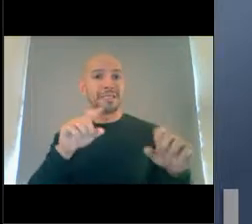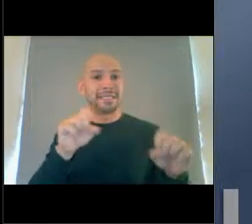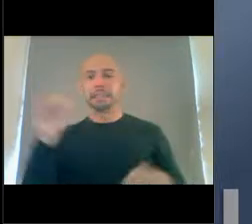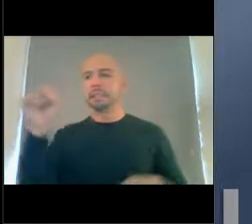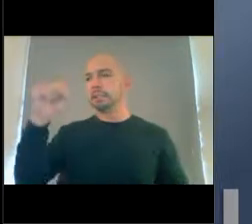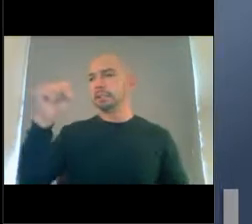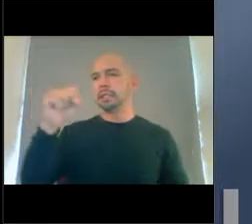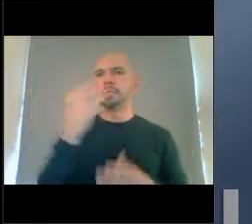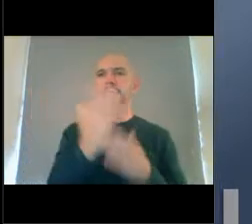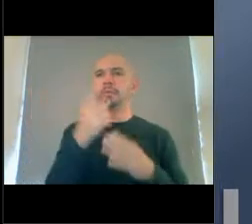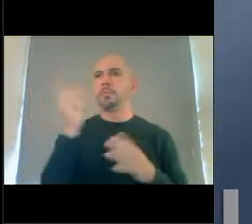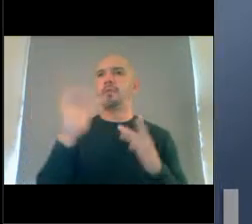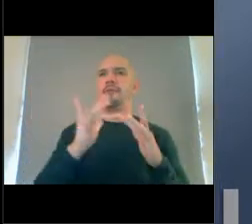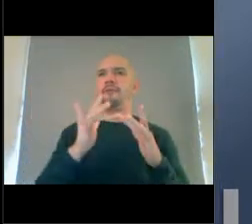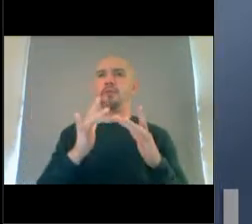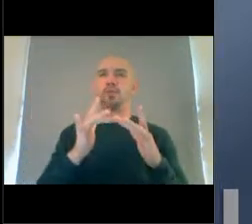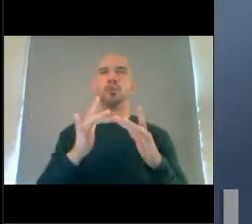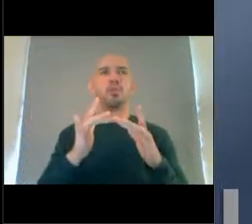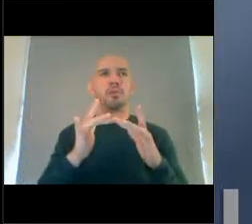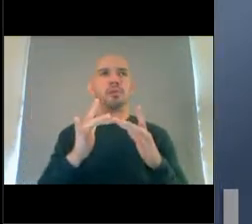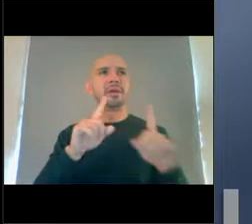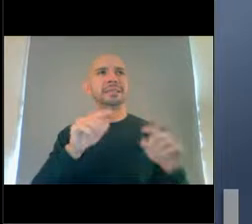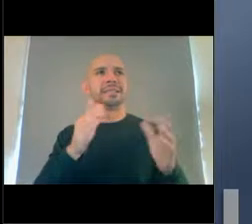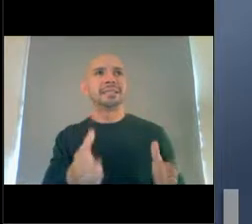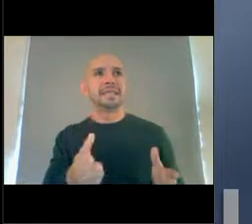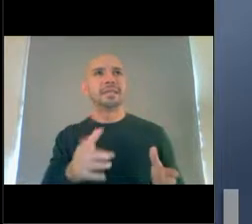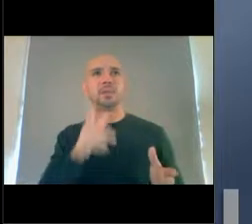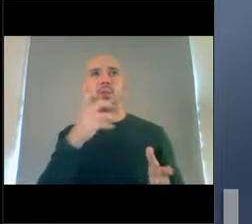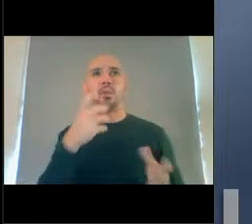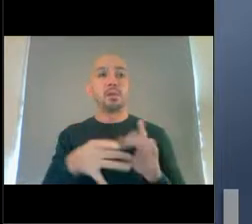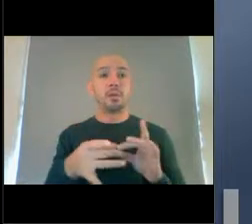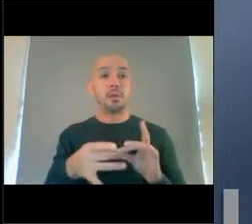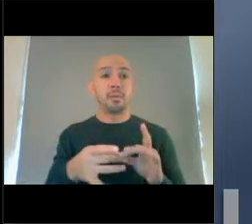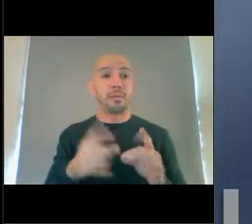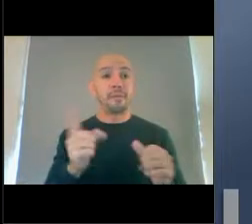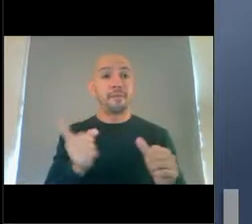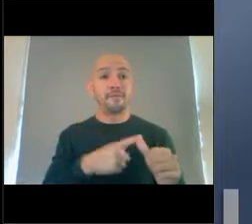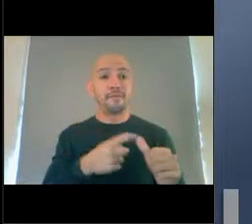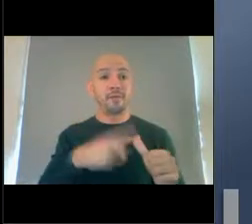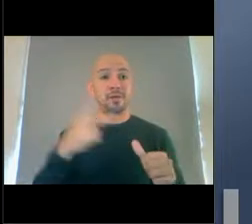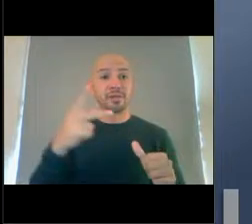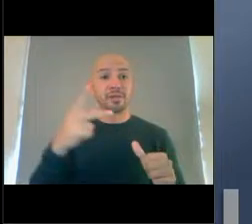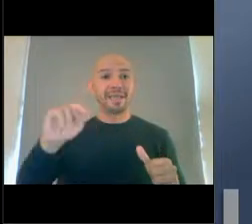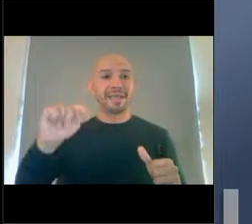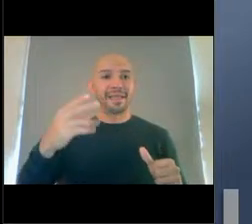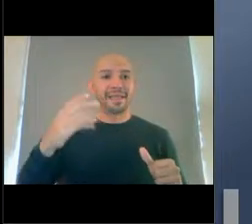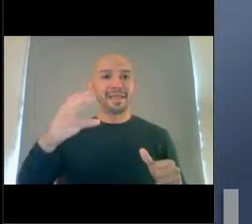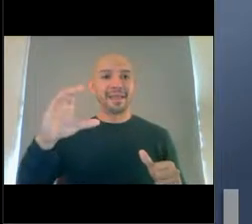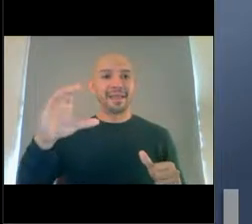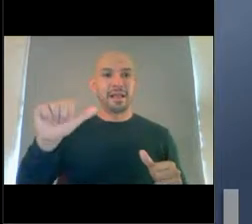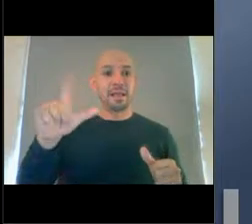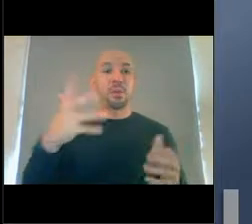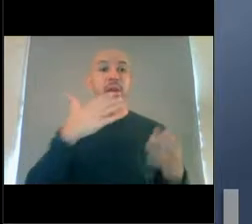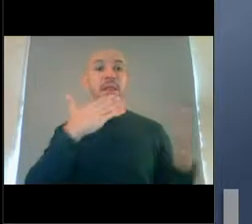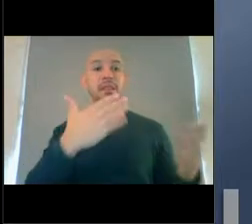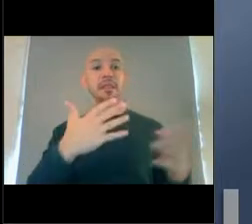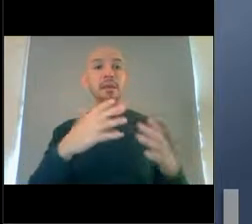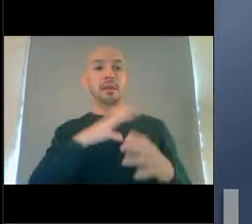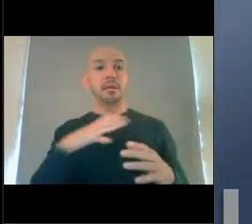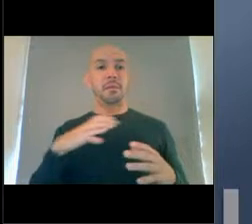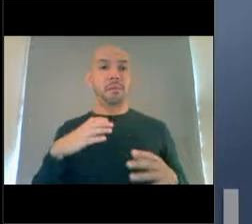to comment on this item uh up first we have a written submission from kenneth cowell who writes i wanted to thank commission staff for their